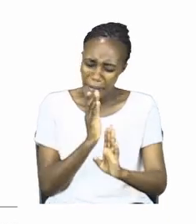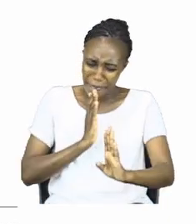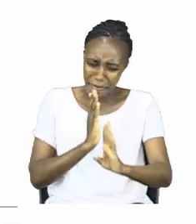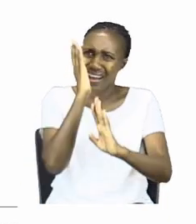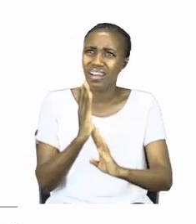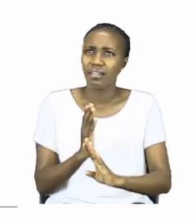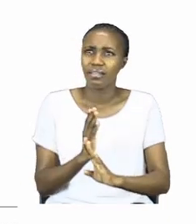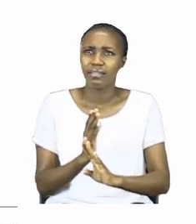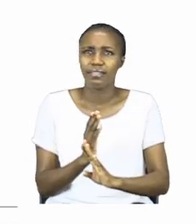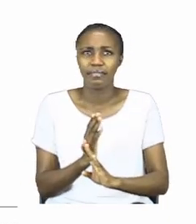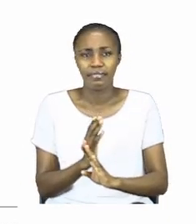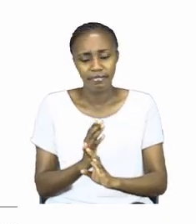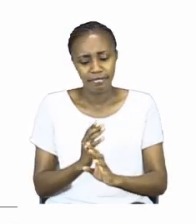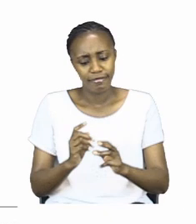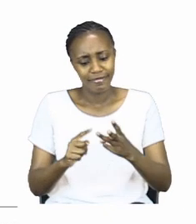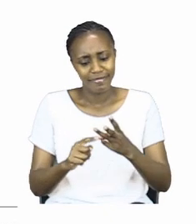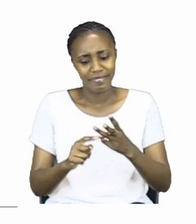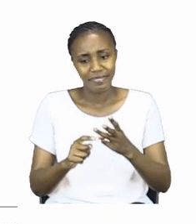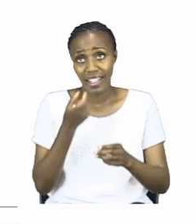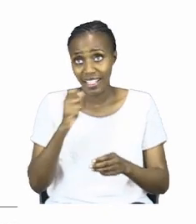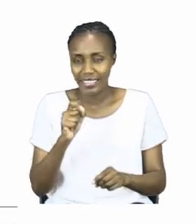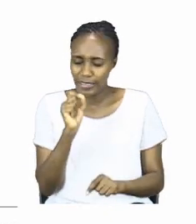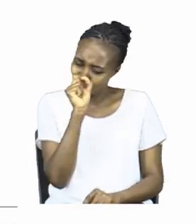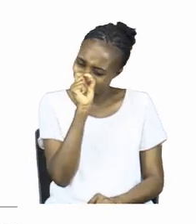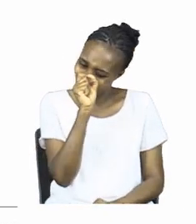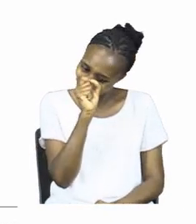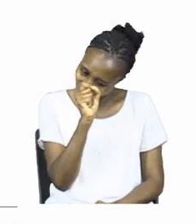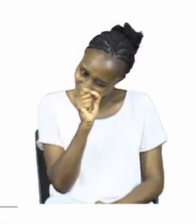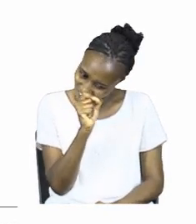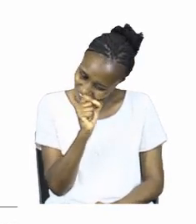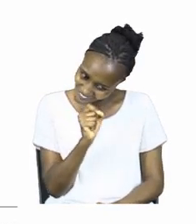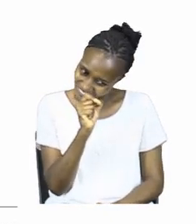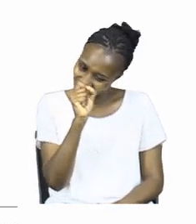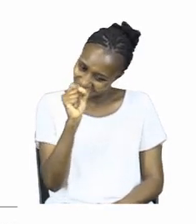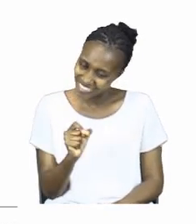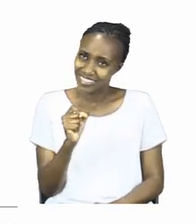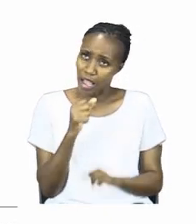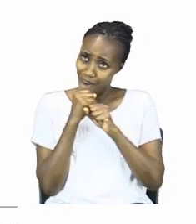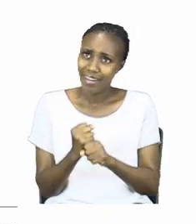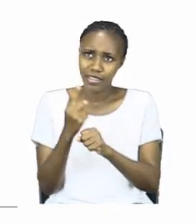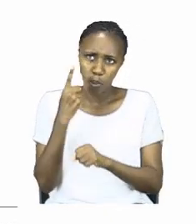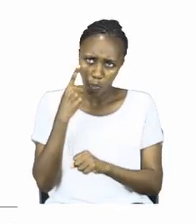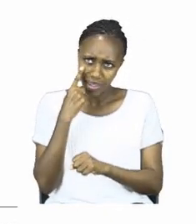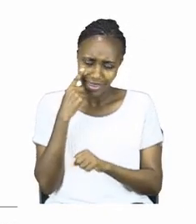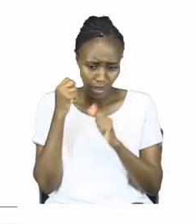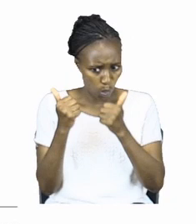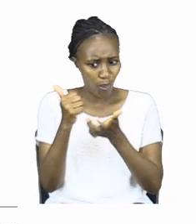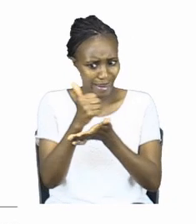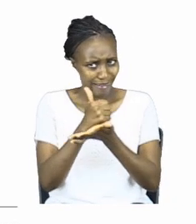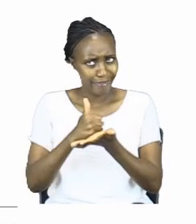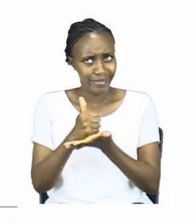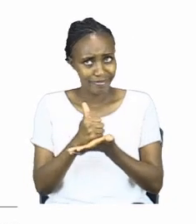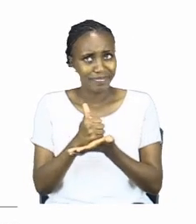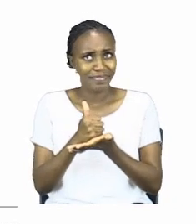the third is to press your pencil hard enough for the letters to be seen. When